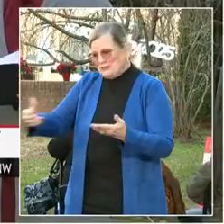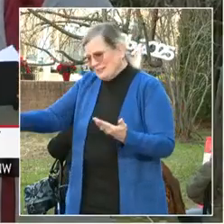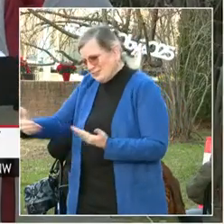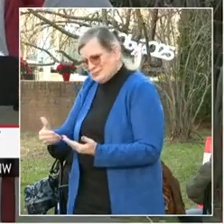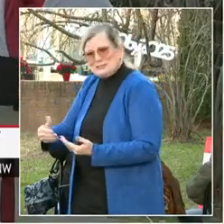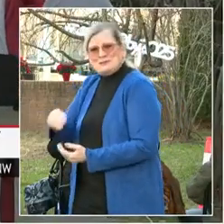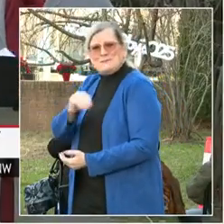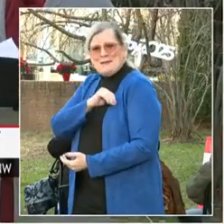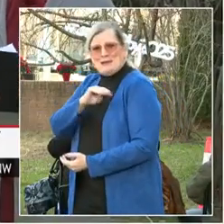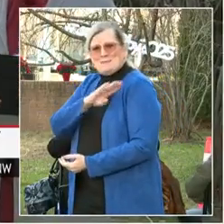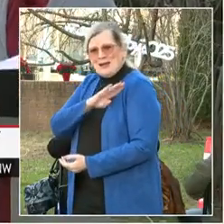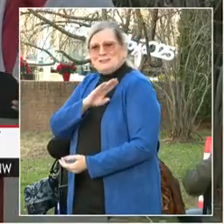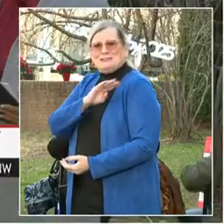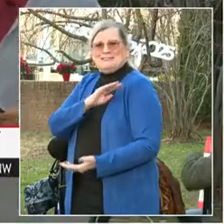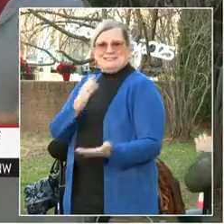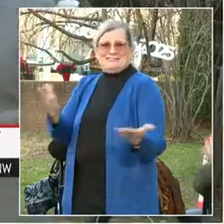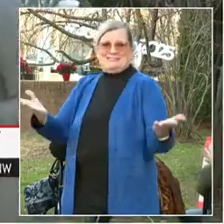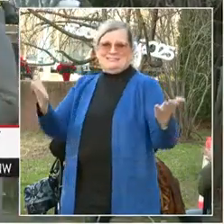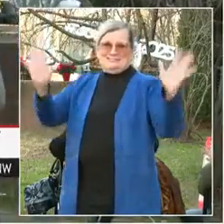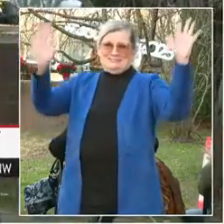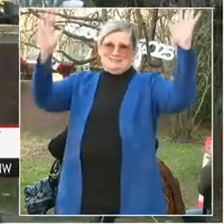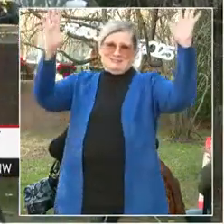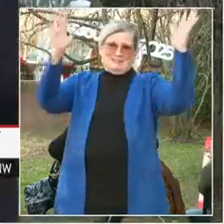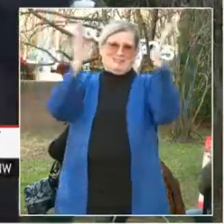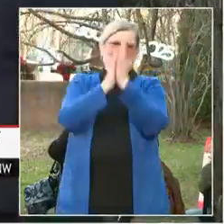of Columbia, Mayor Muriel Bowser. Thank